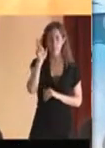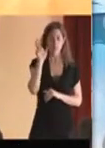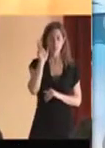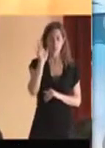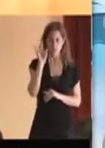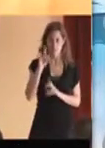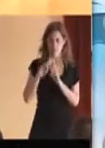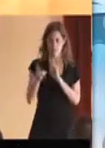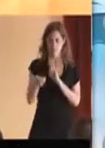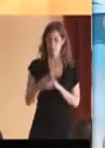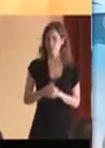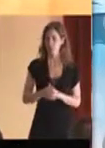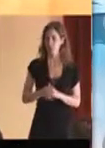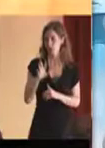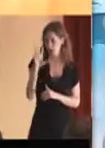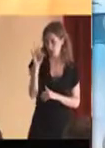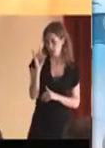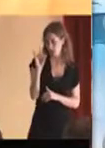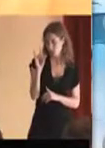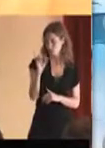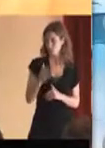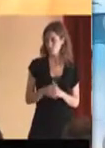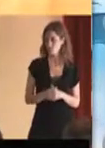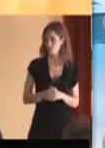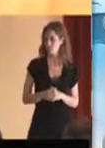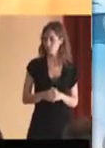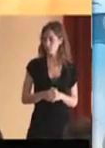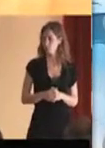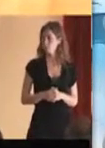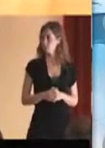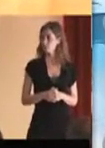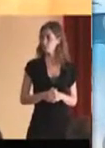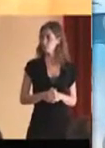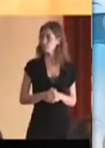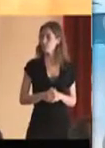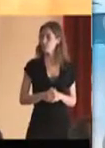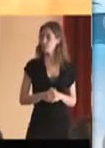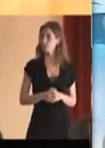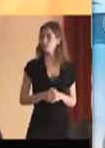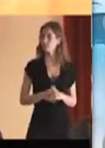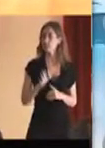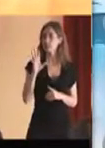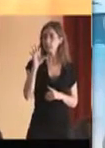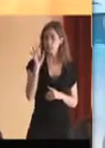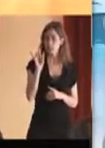since birth, who were born blind? Yes.